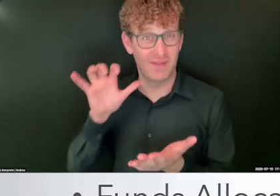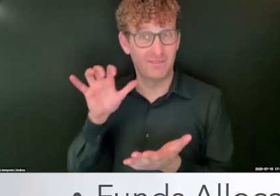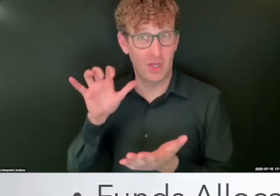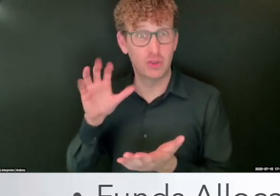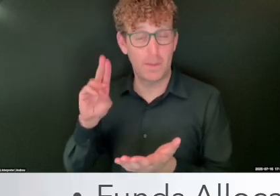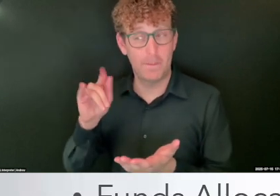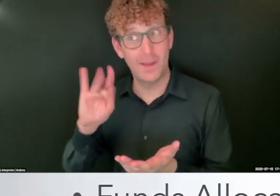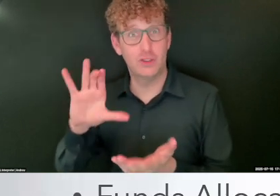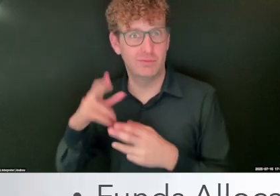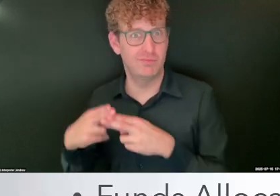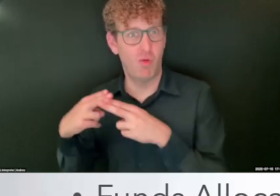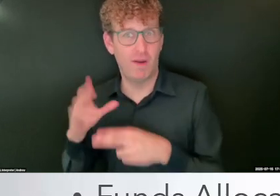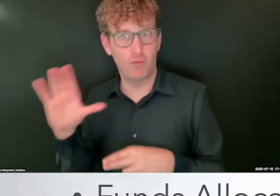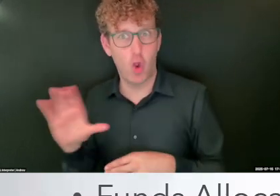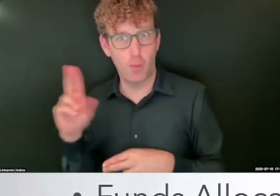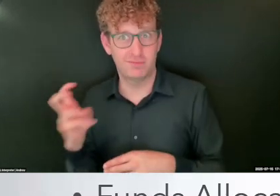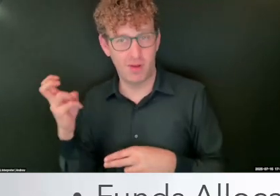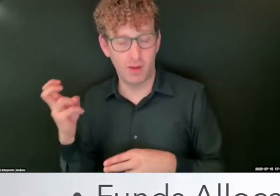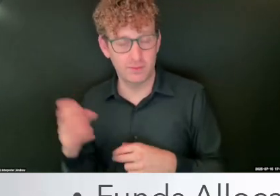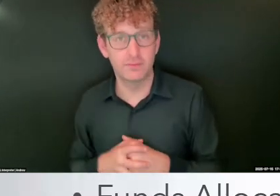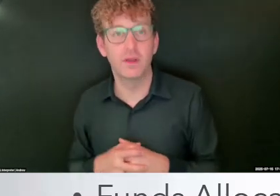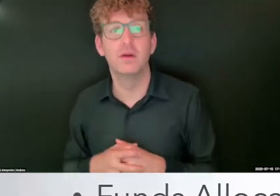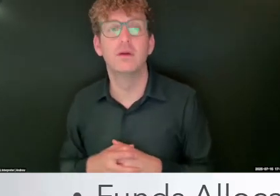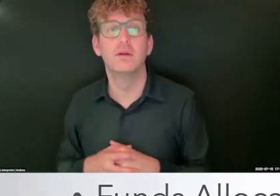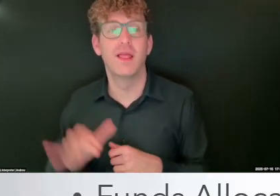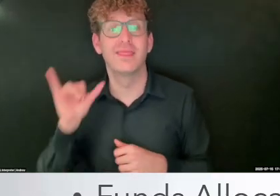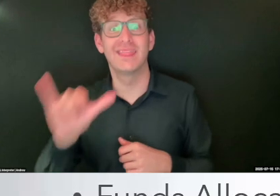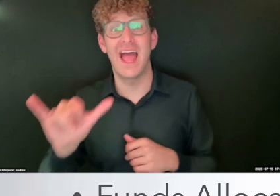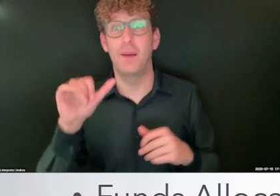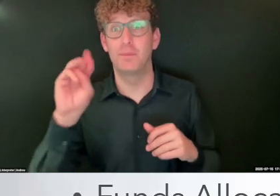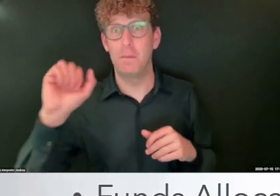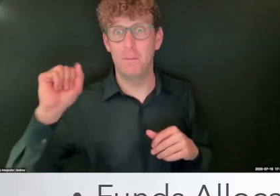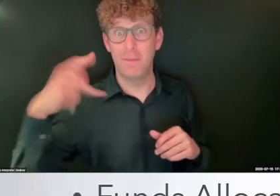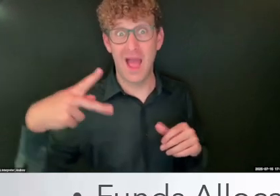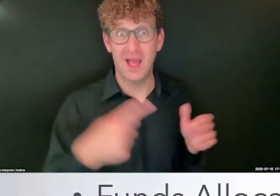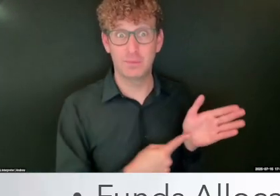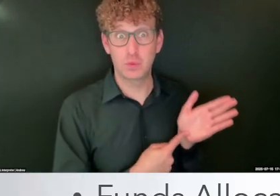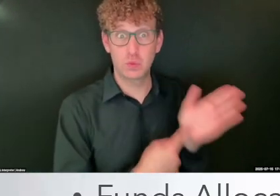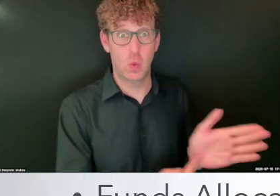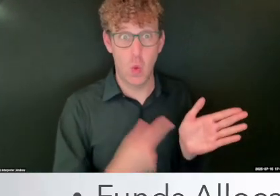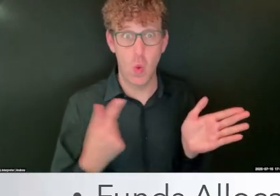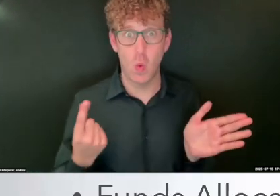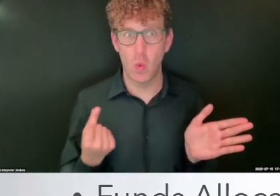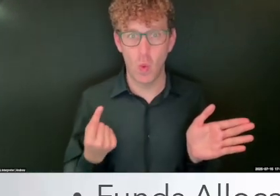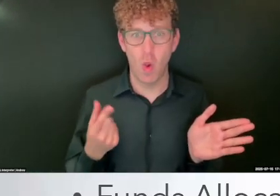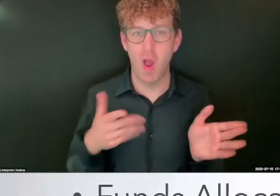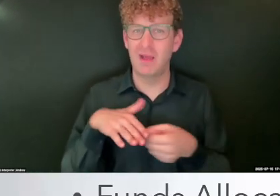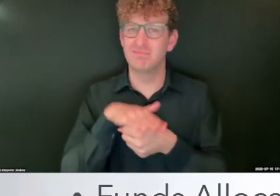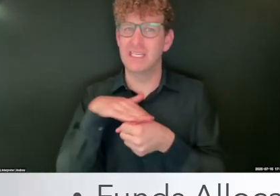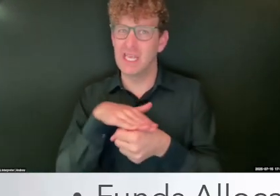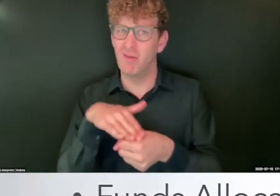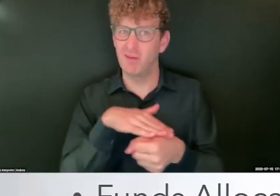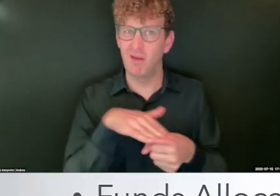locations and general amounts of these grants. CMIS grants have funded zero-emission school buses, a variety of